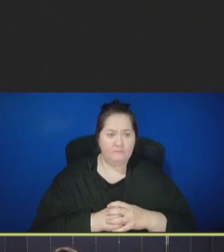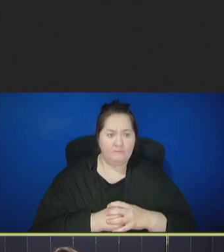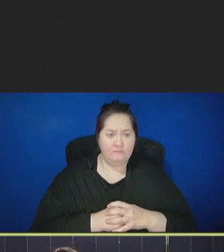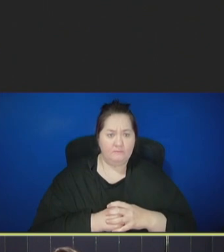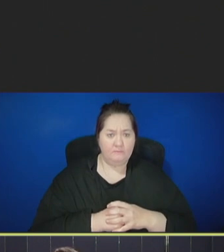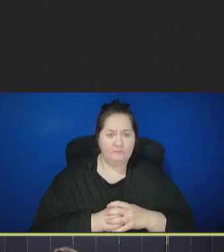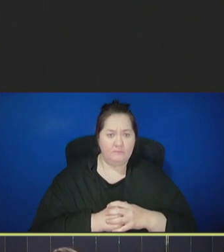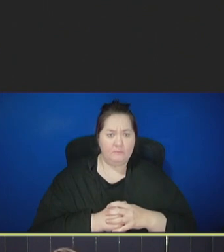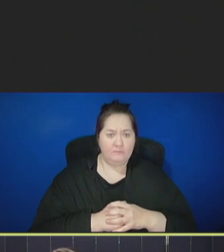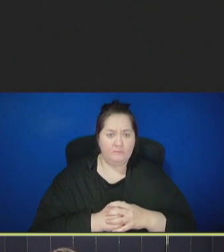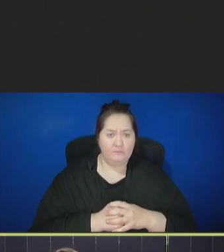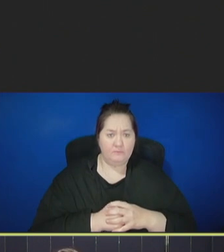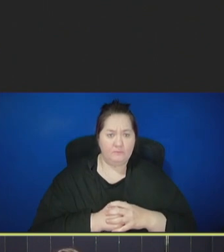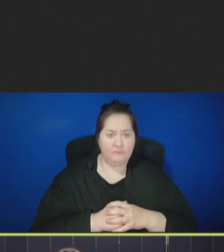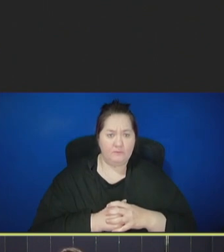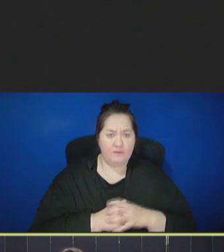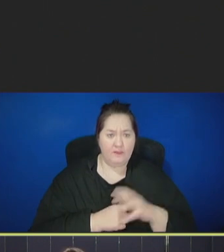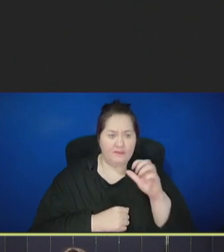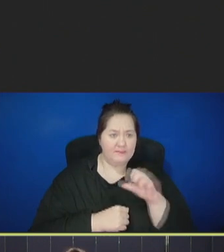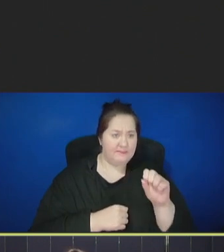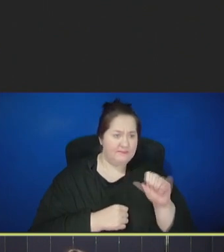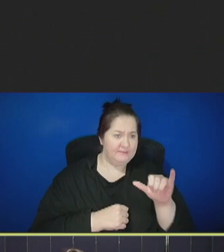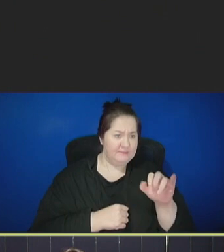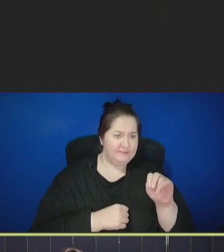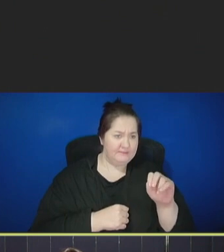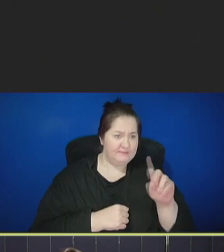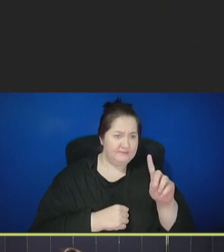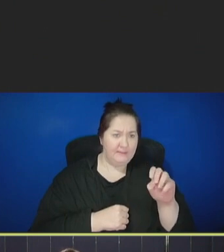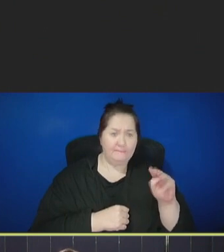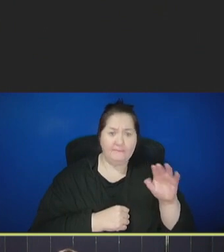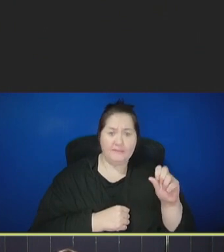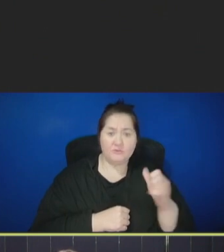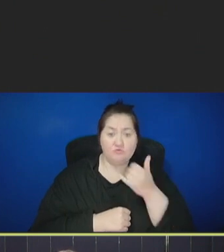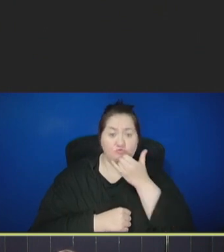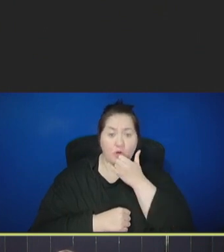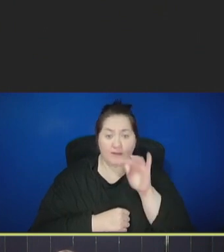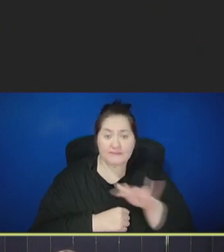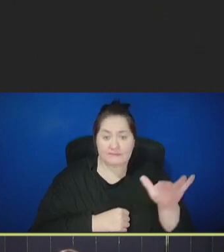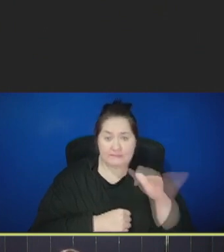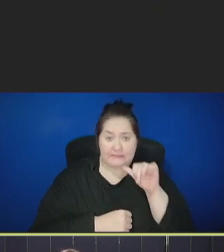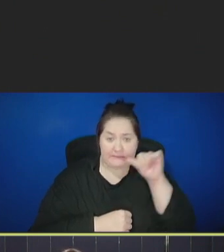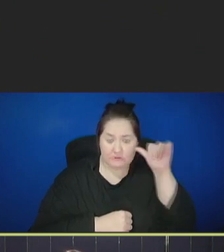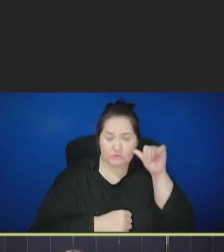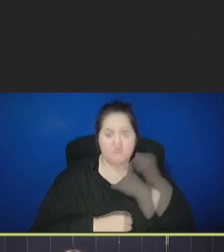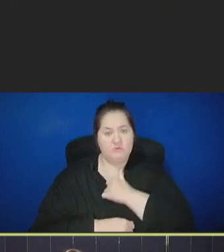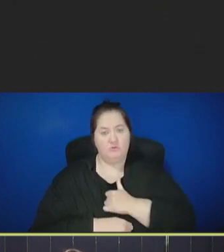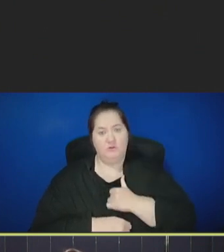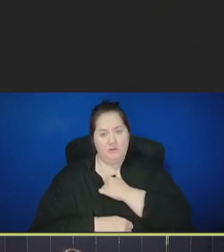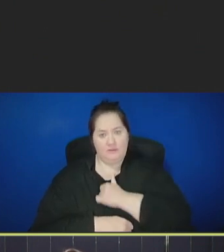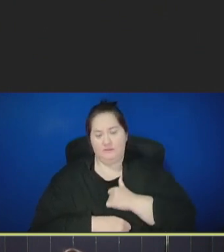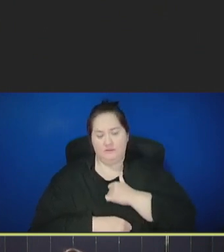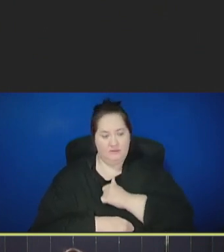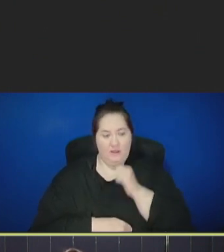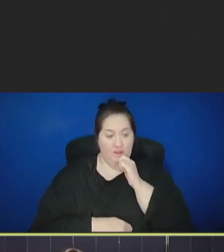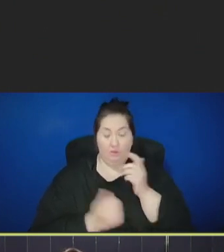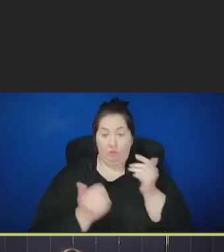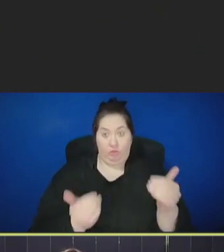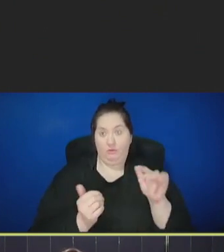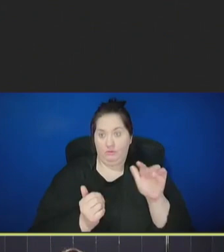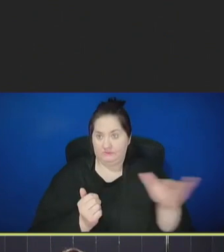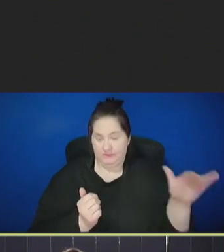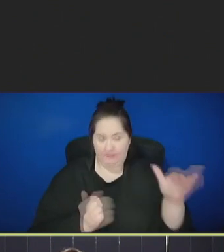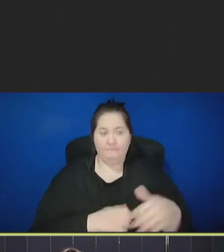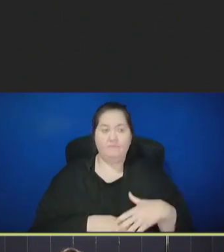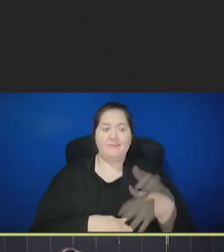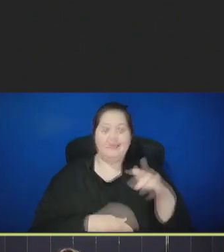So I guess I misspelled syndemic somehow yesterday. My apologies. Again, should not spell on the fly. So this is